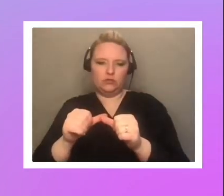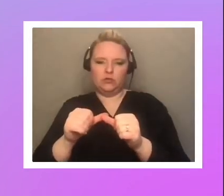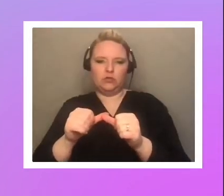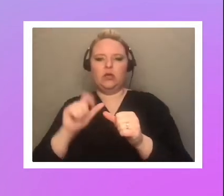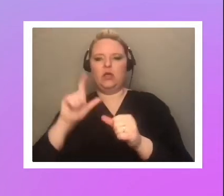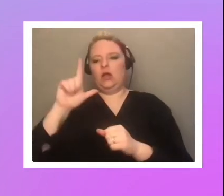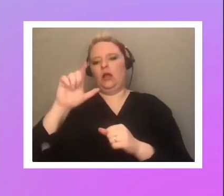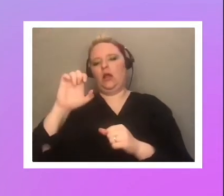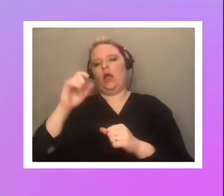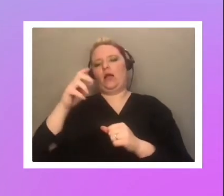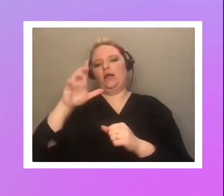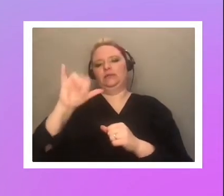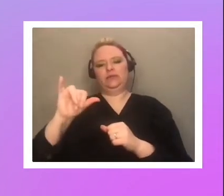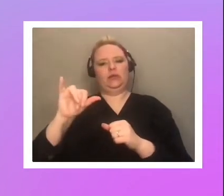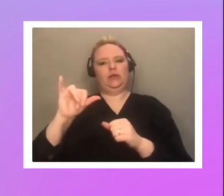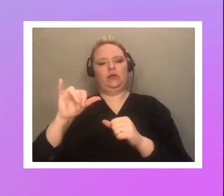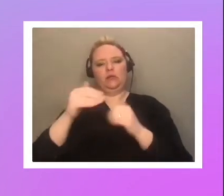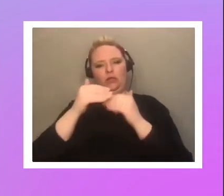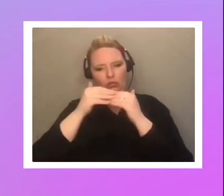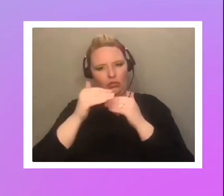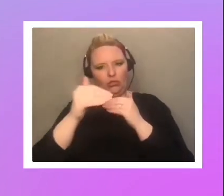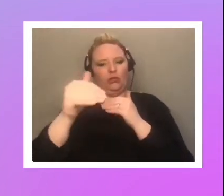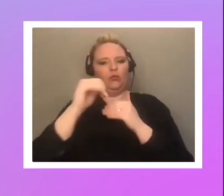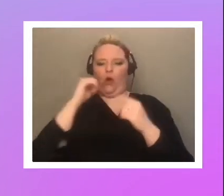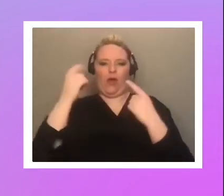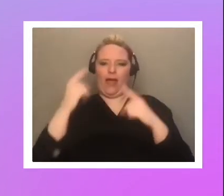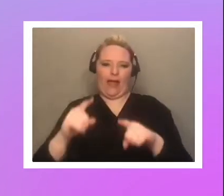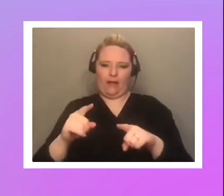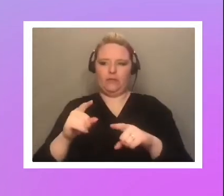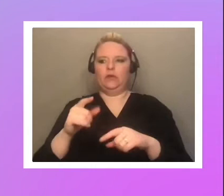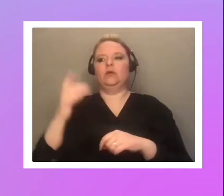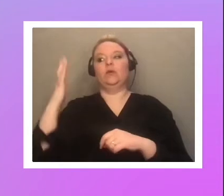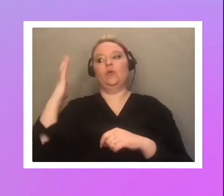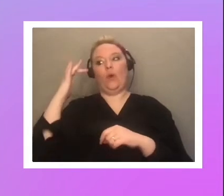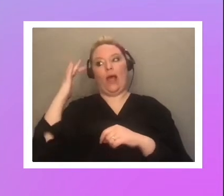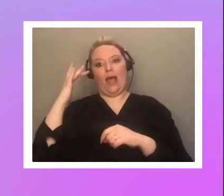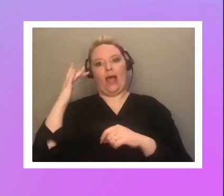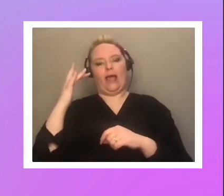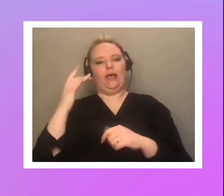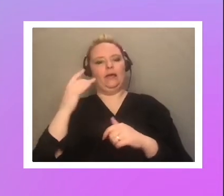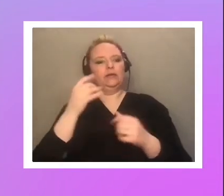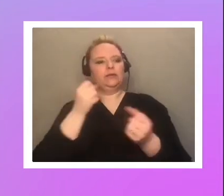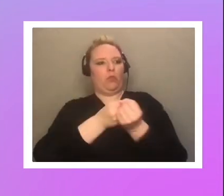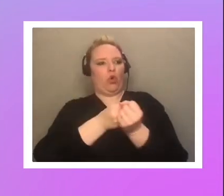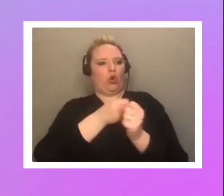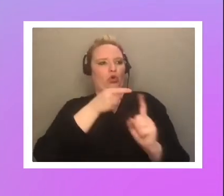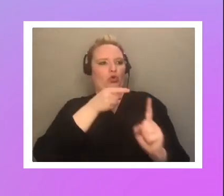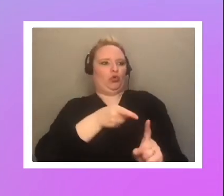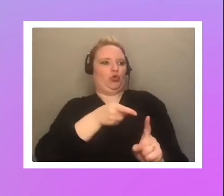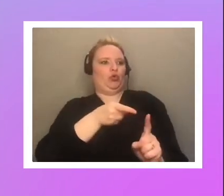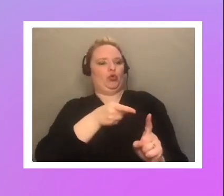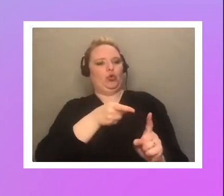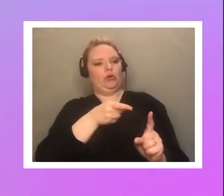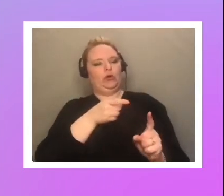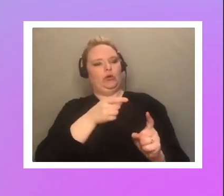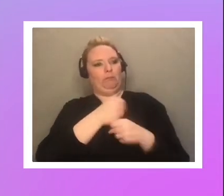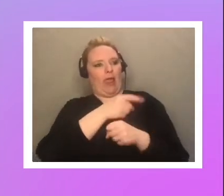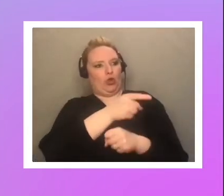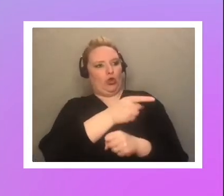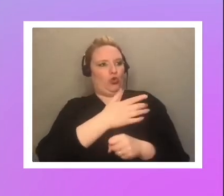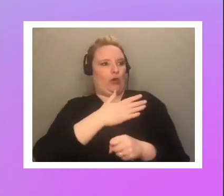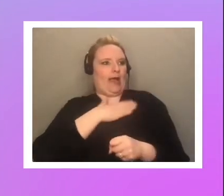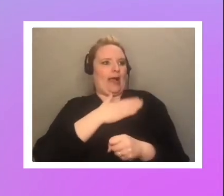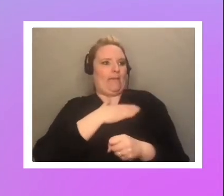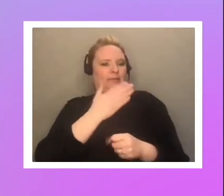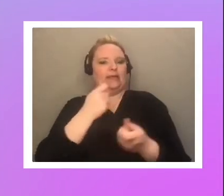legacy that will continue because they're doing it to please you rather than